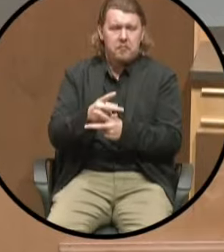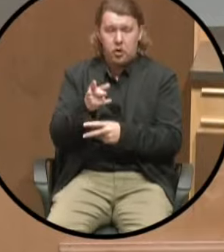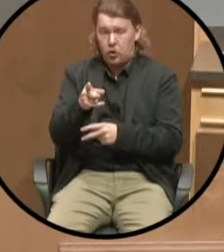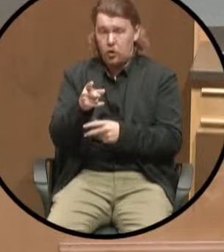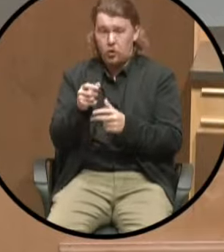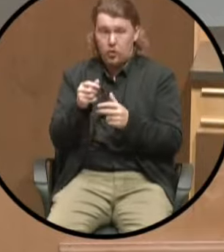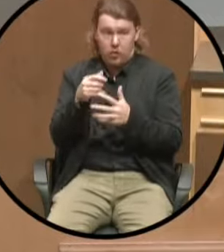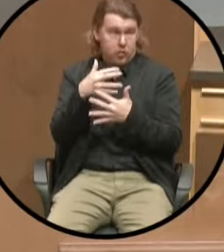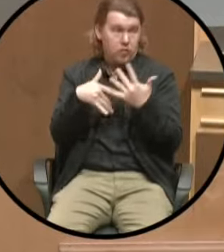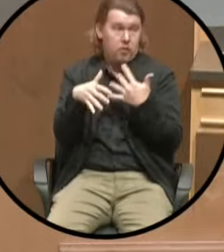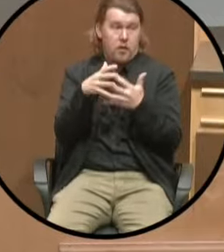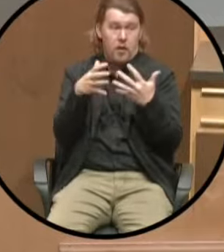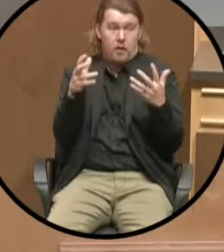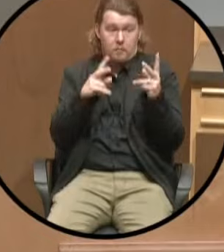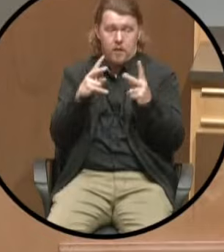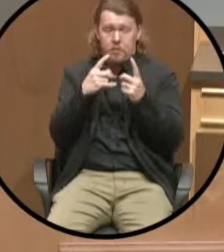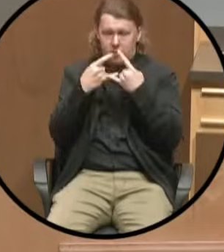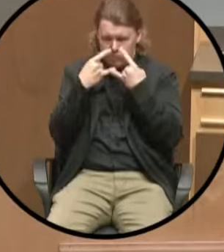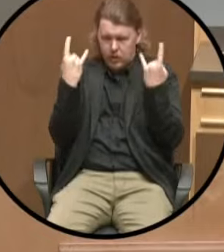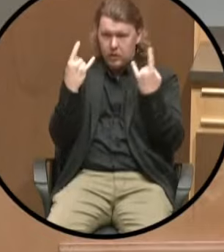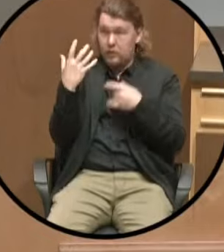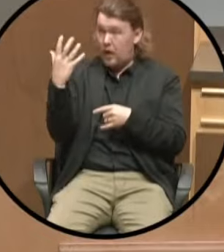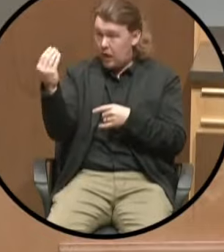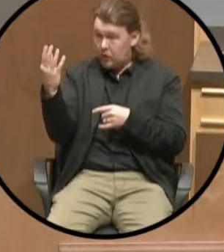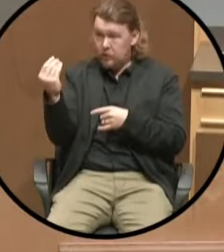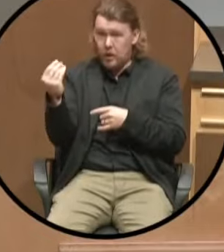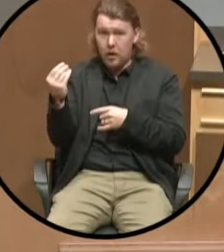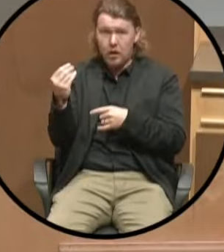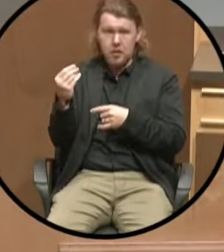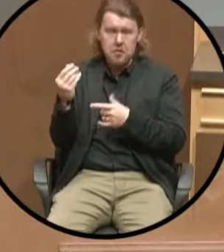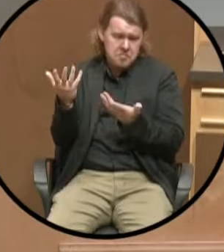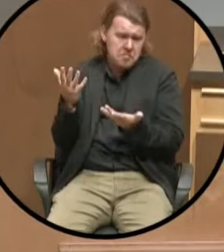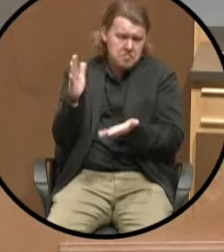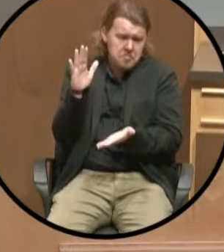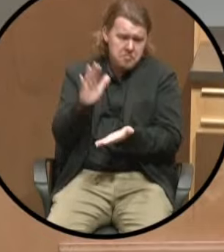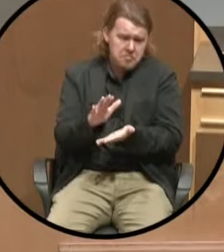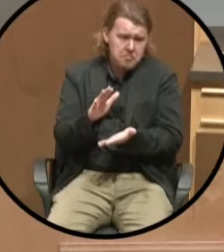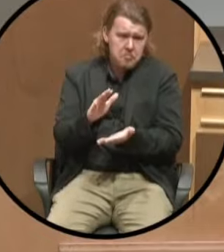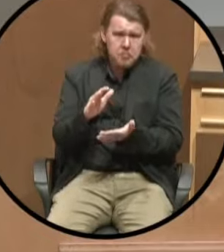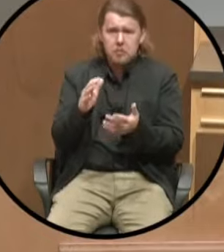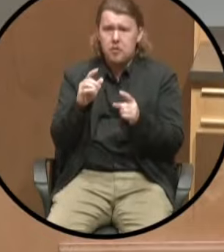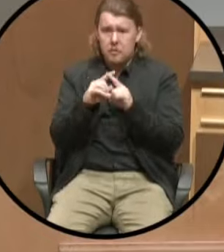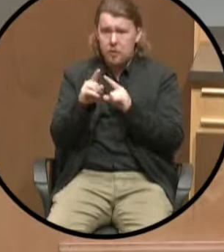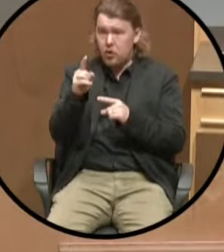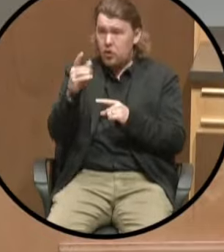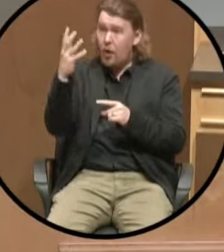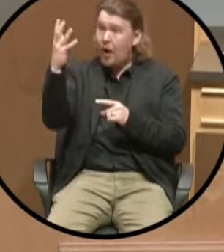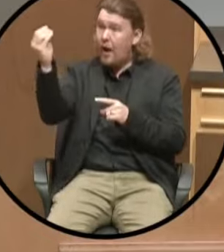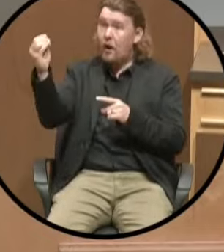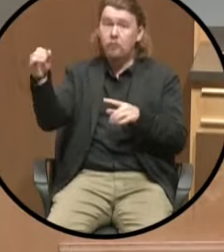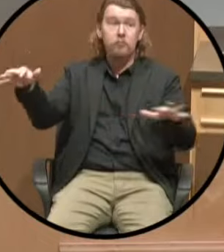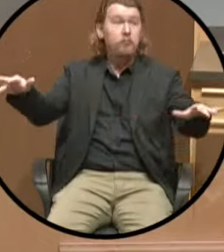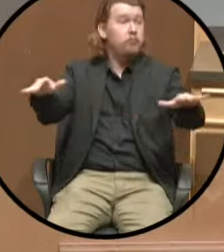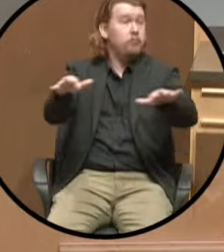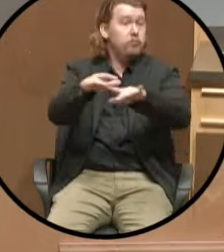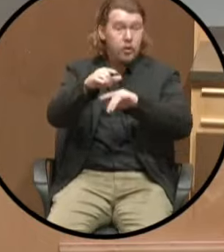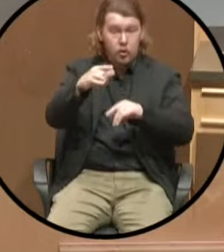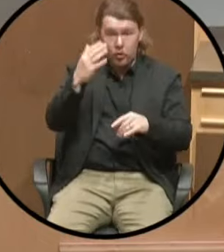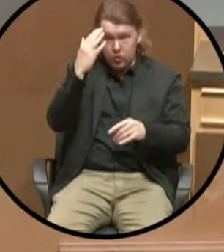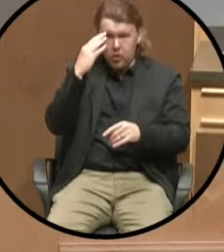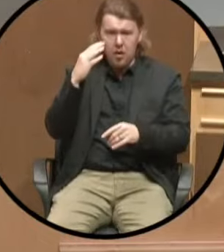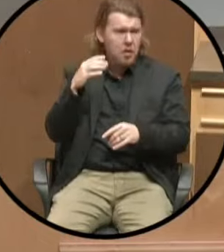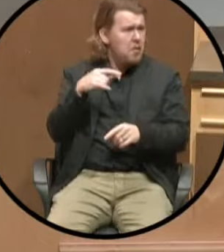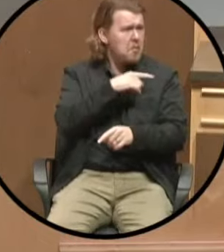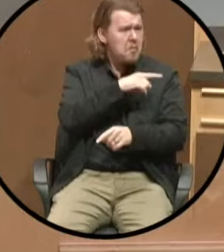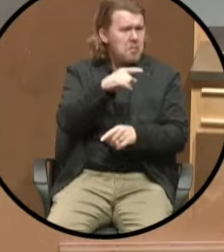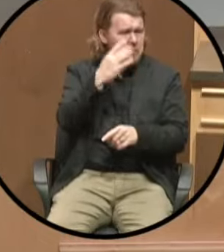in a crowded space inside. If you're outside, be a little bit more lenient. If you're in open air, you know everybody's just kind of been